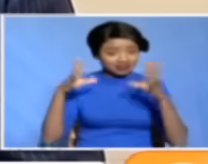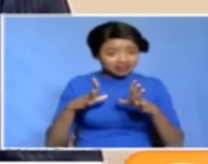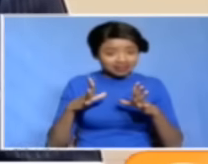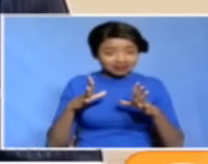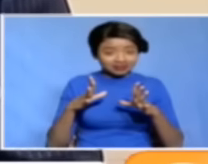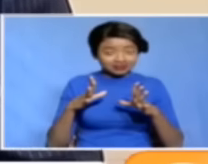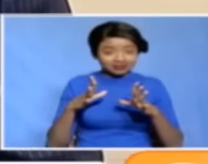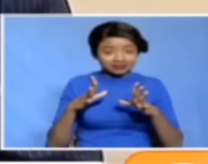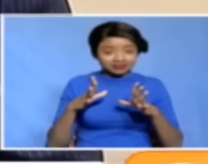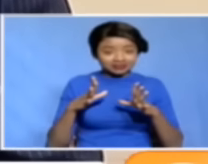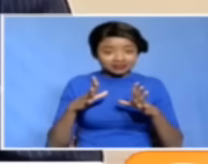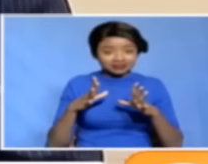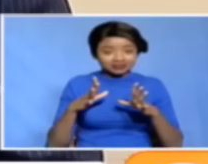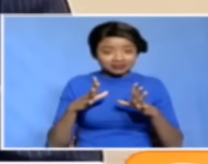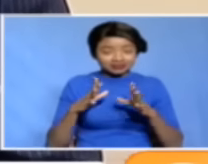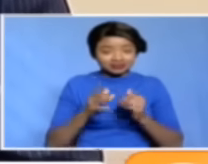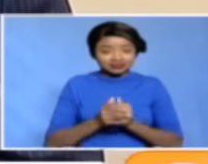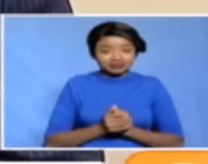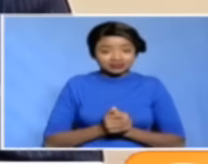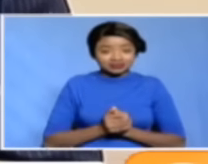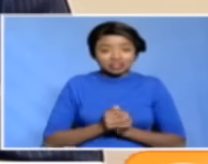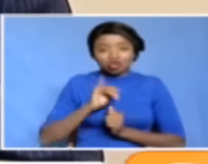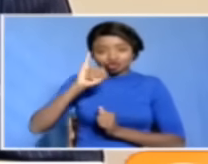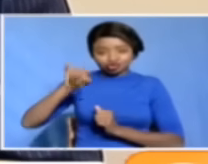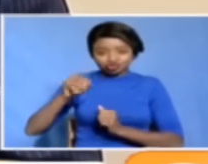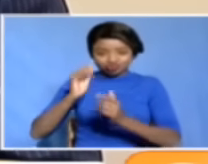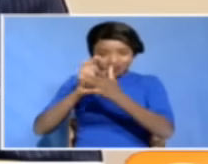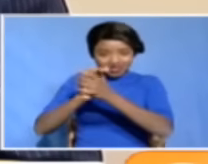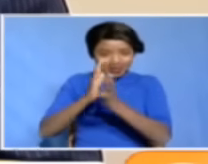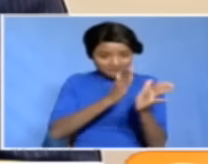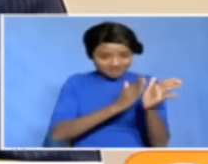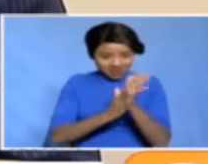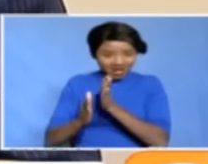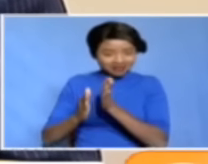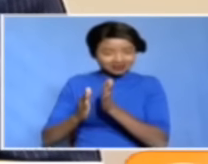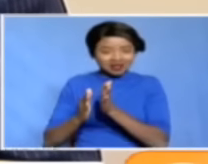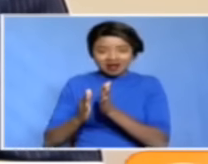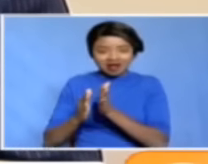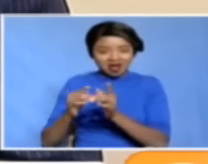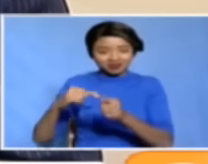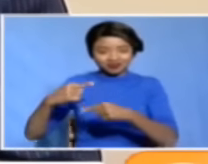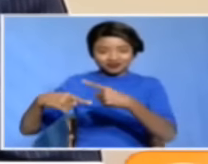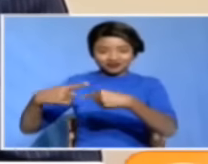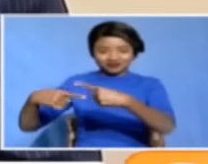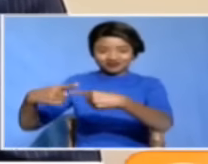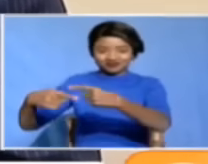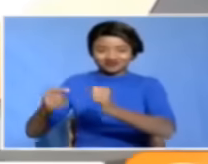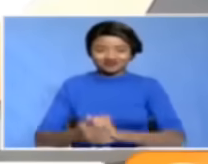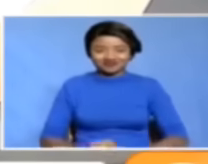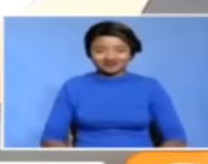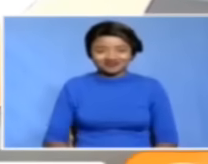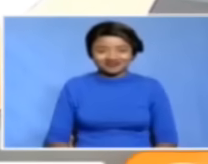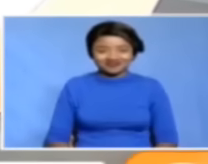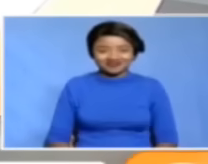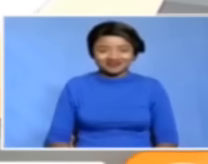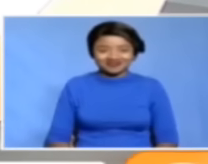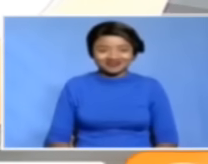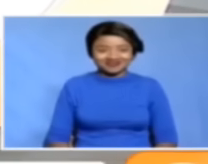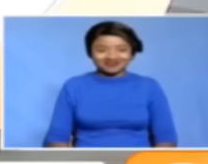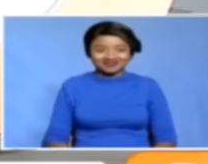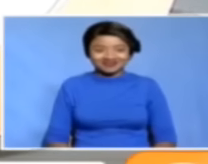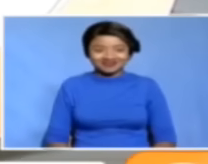an insider, that the Jubilee plan is still on course. I am telling you. Okay, I don't know which one to take.